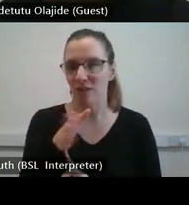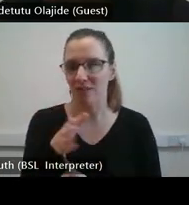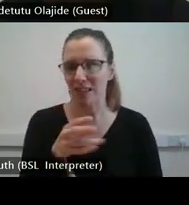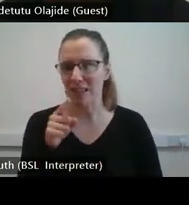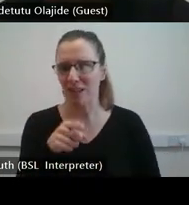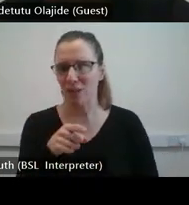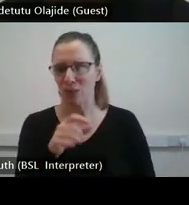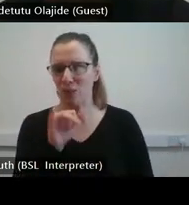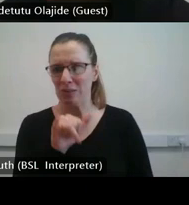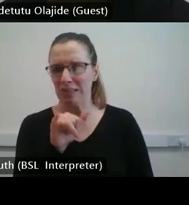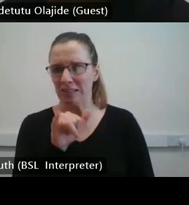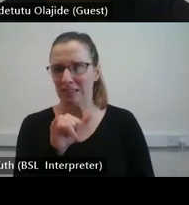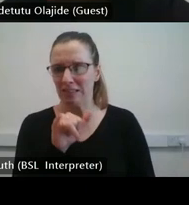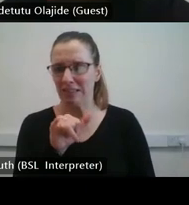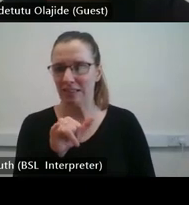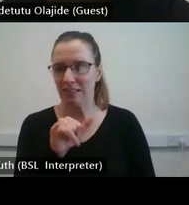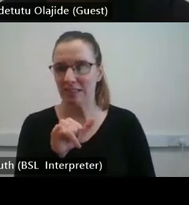like,